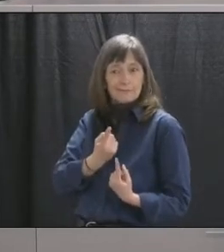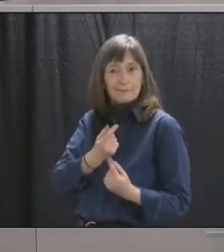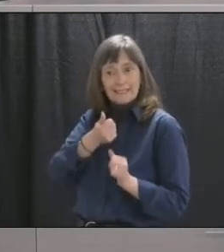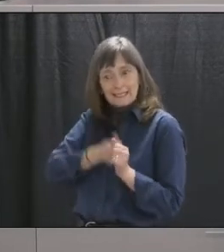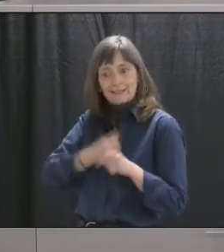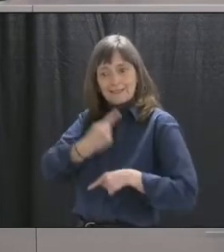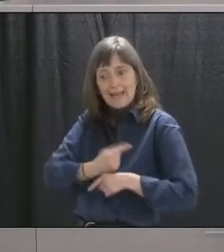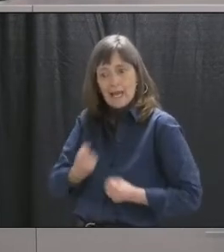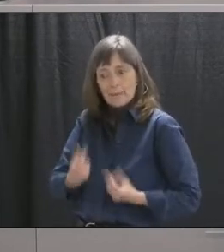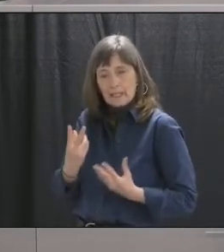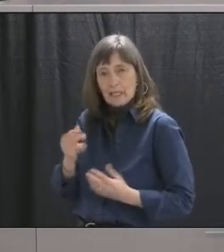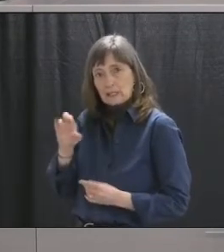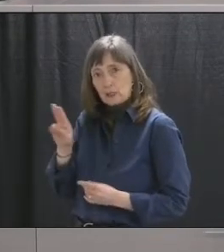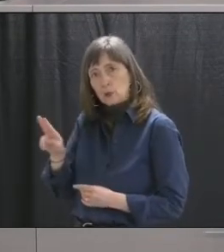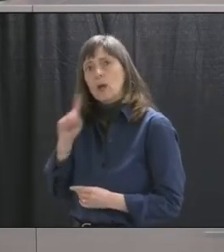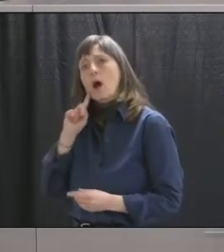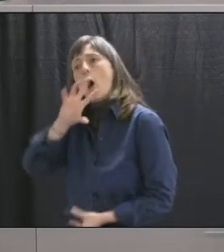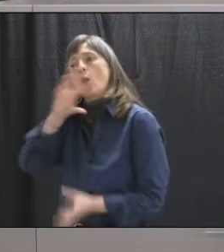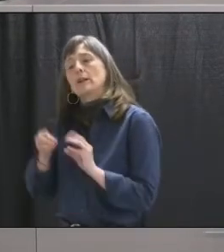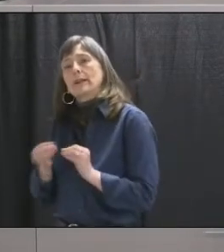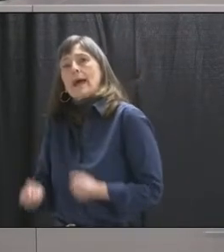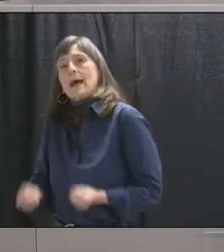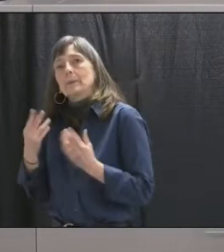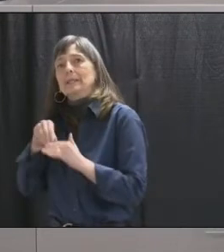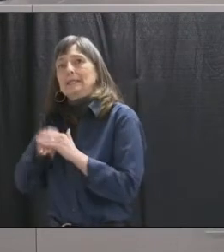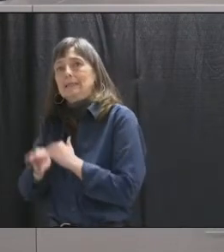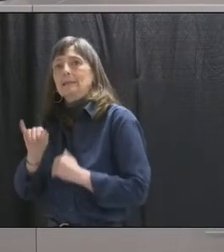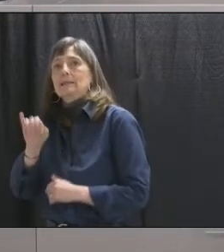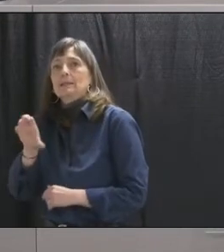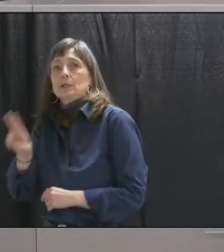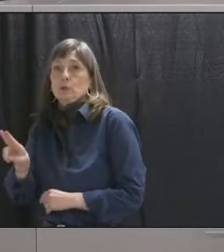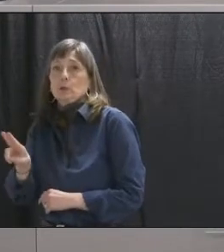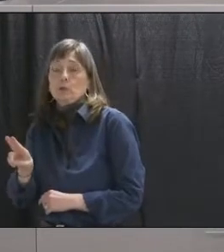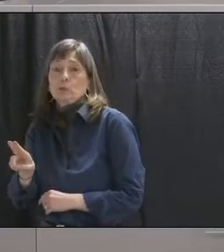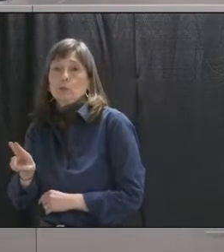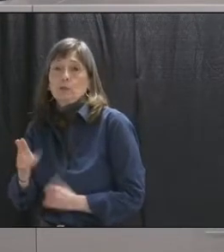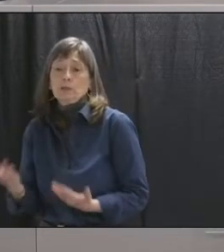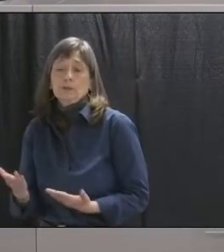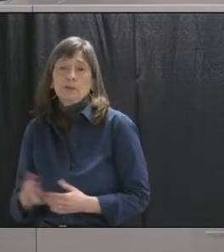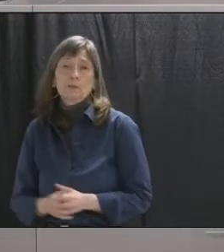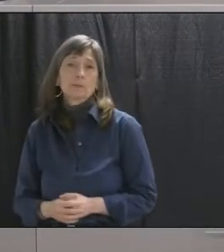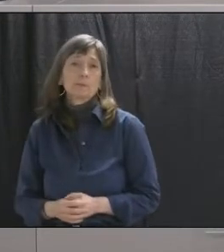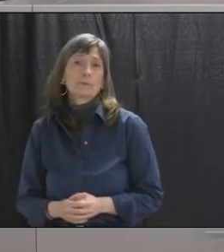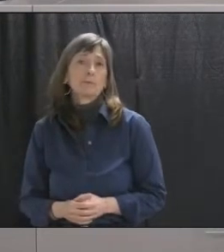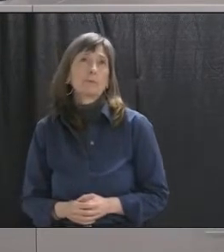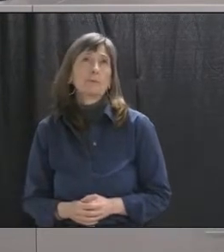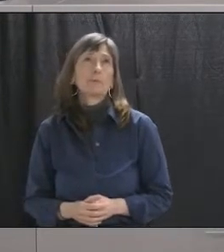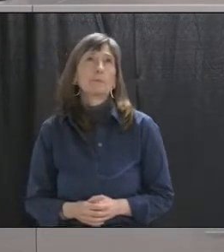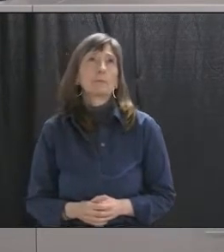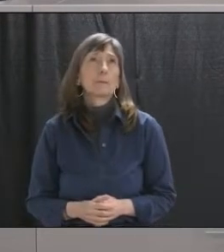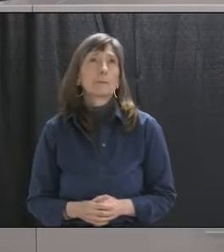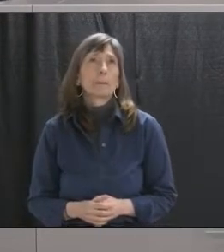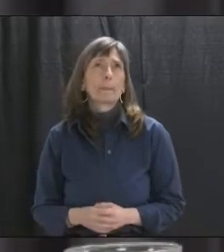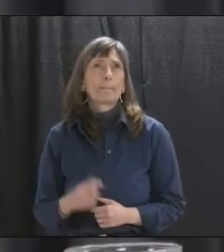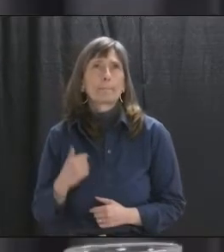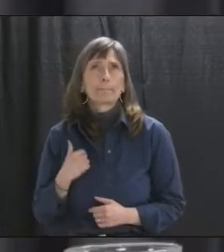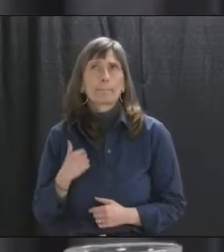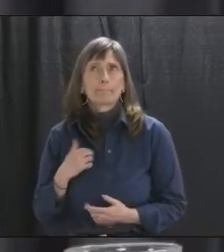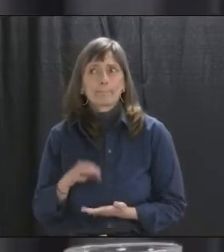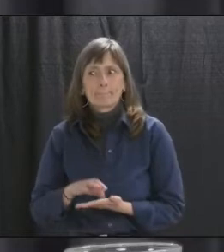have a tally of how many people have been admitted to intensive care because of COVID-19? The total that I